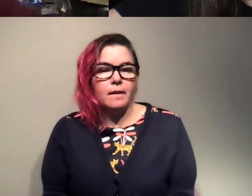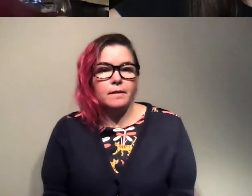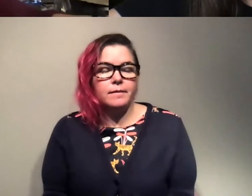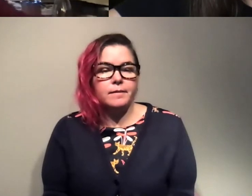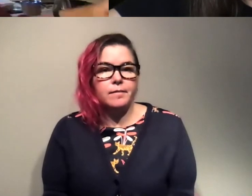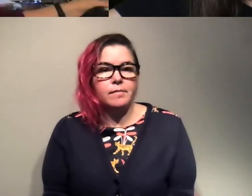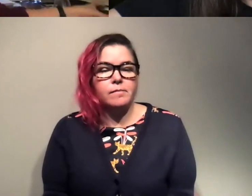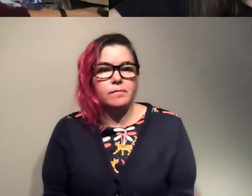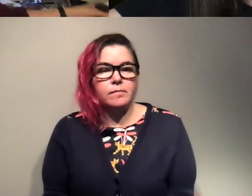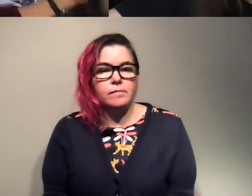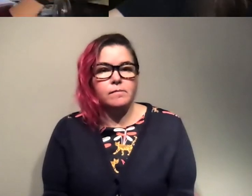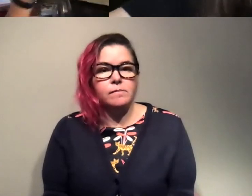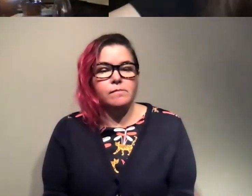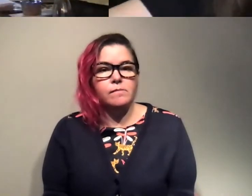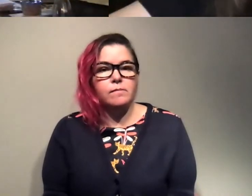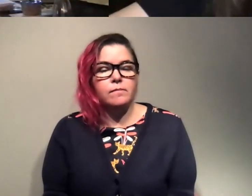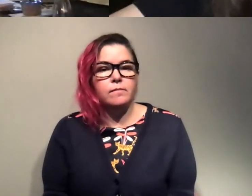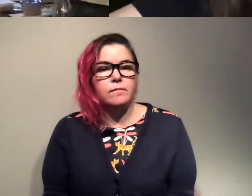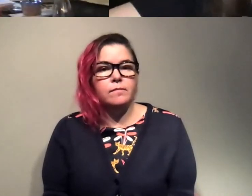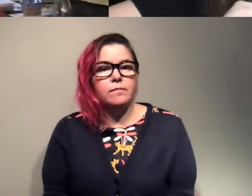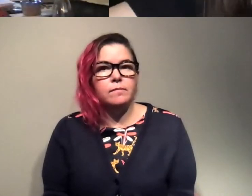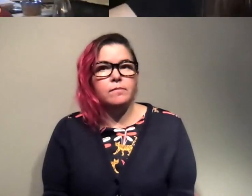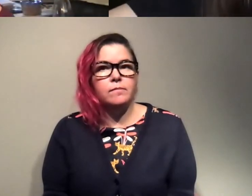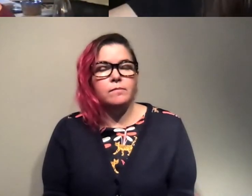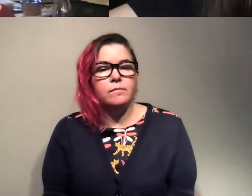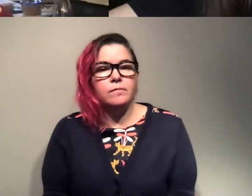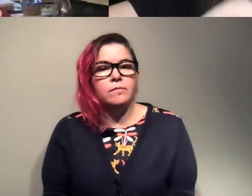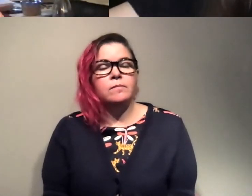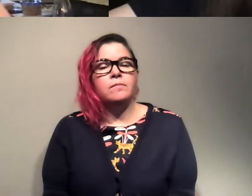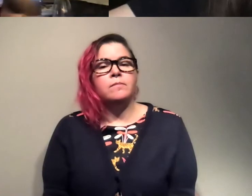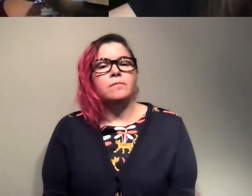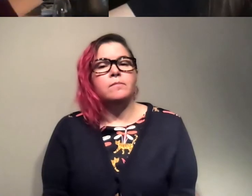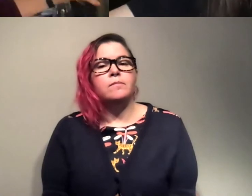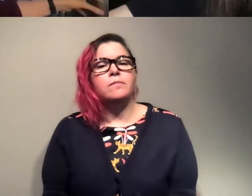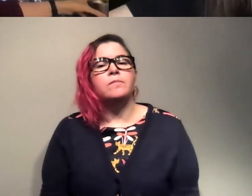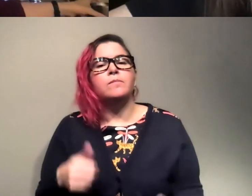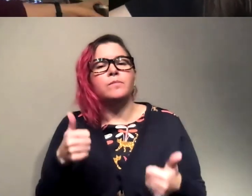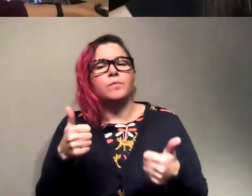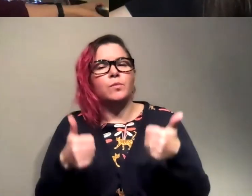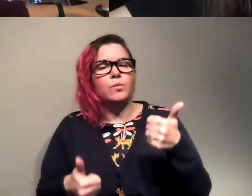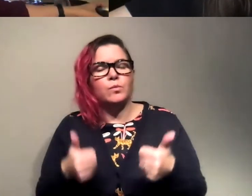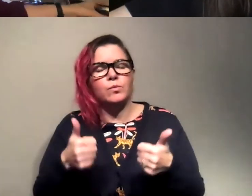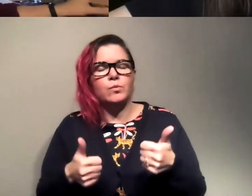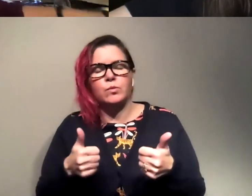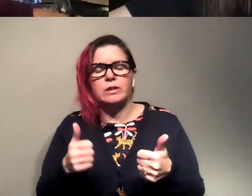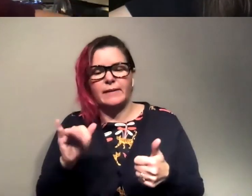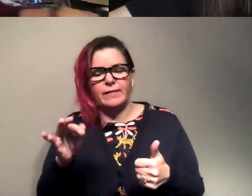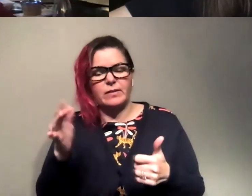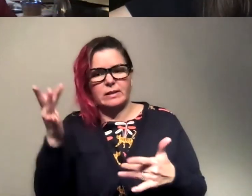So let's see. What kinds of diseases do you mostly want to go to the doctor to get antibiotics